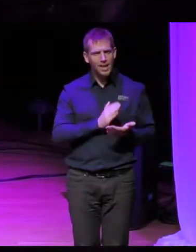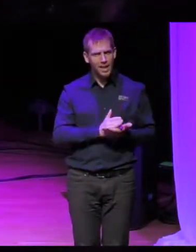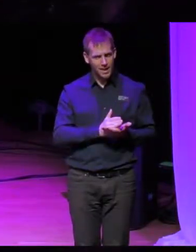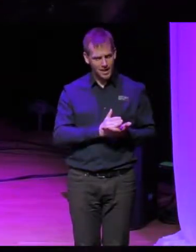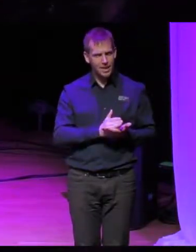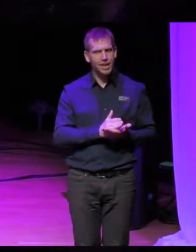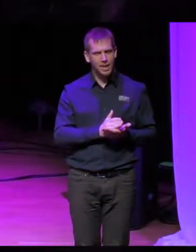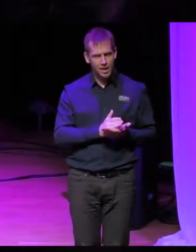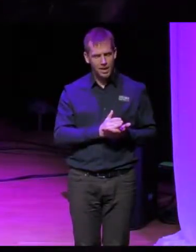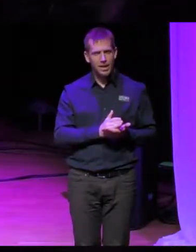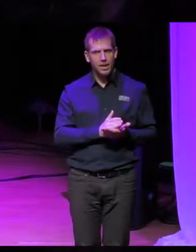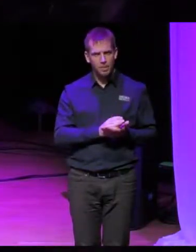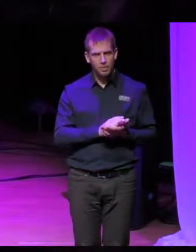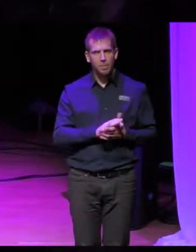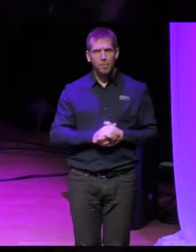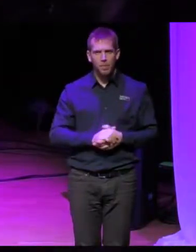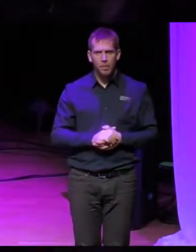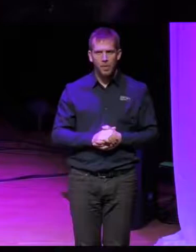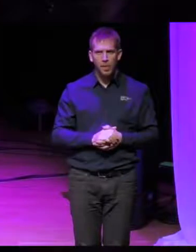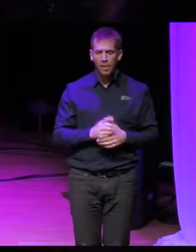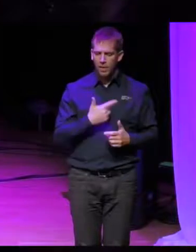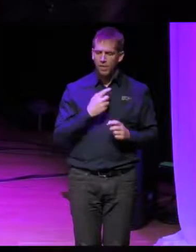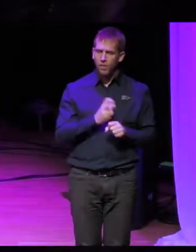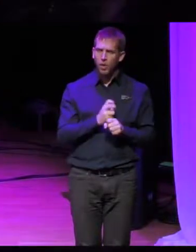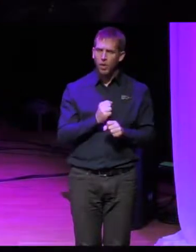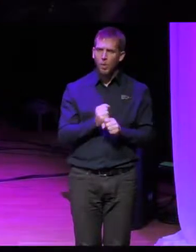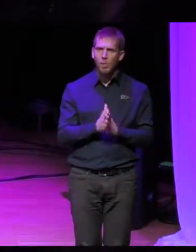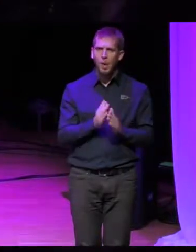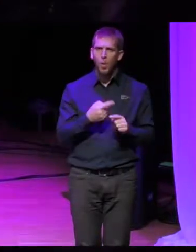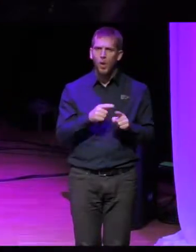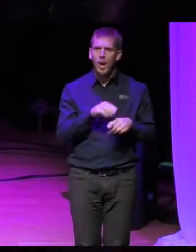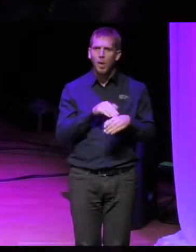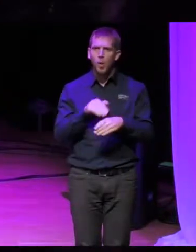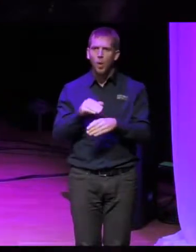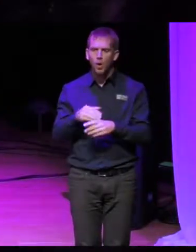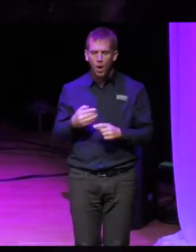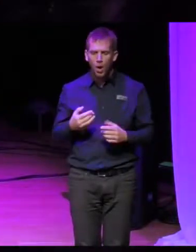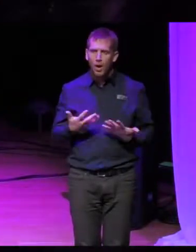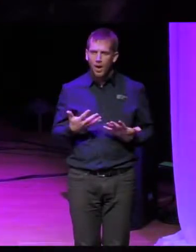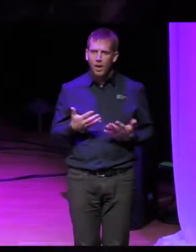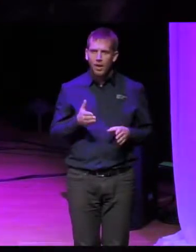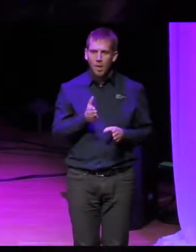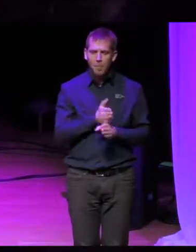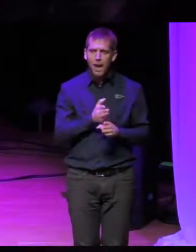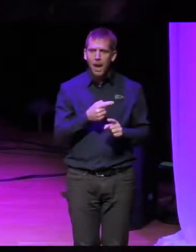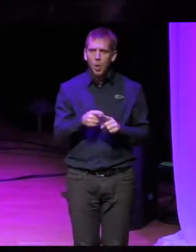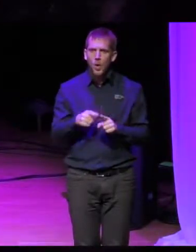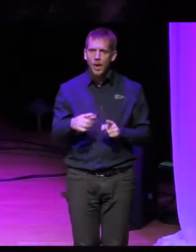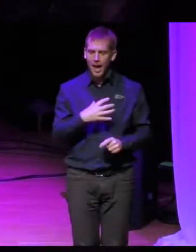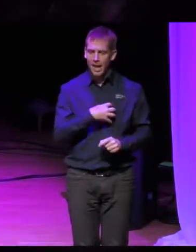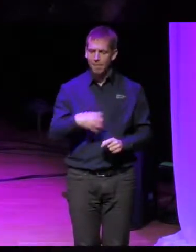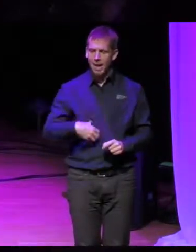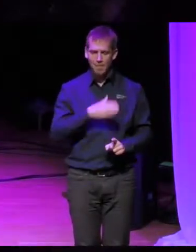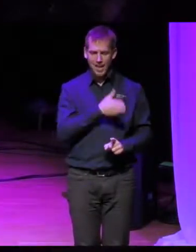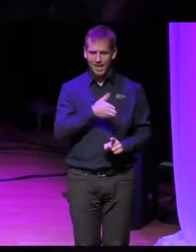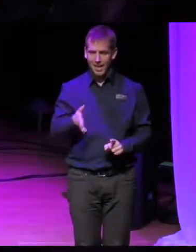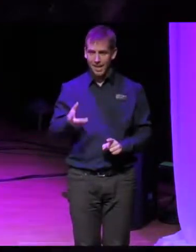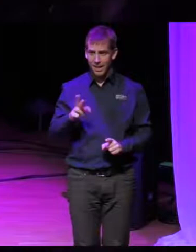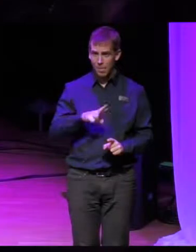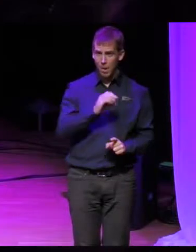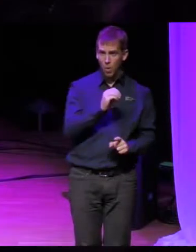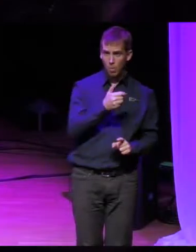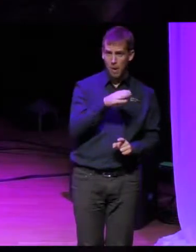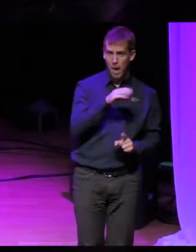policies that have crossed administrations. So the work that we were doing under the Obama administration, for example,